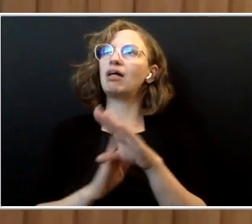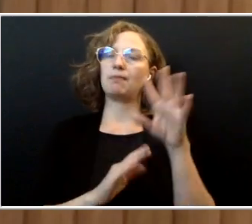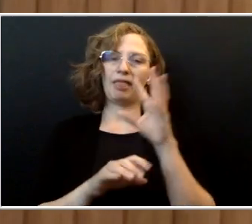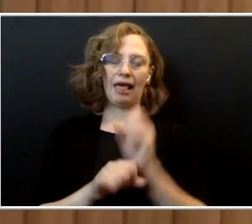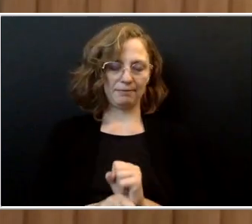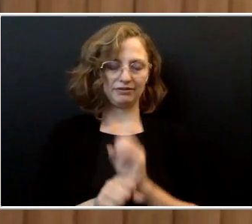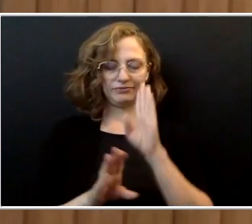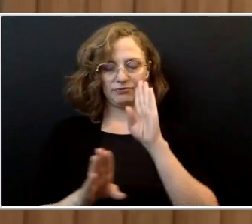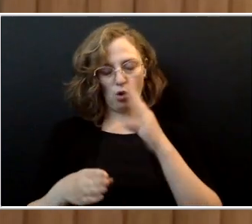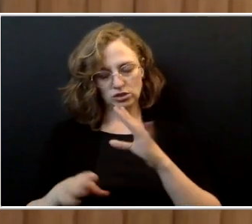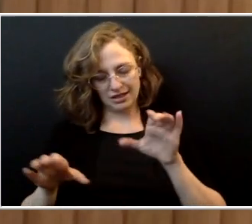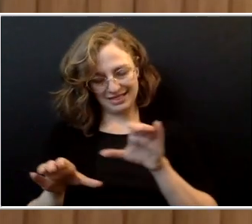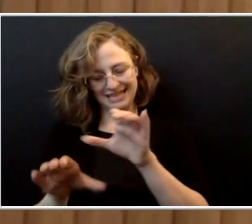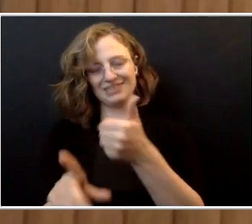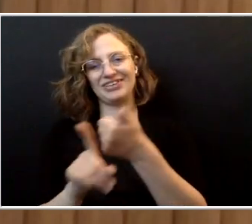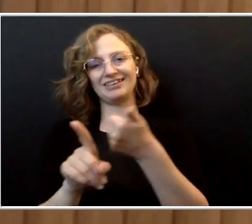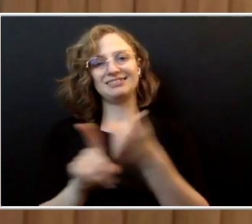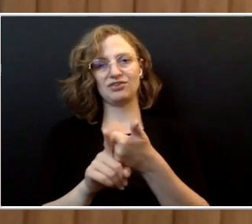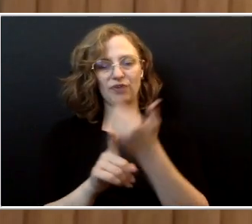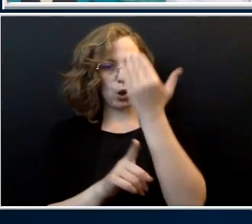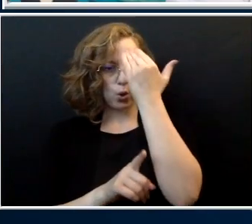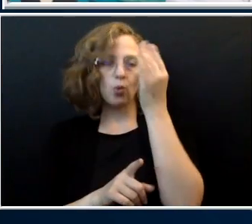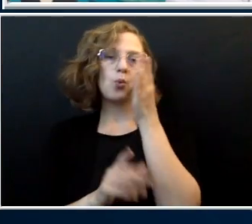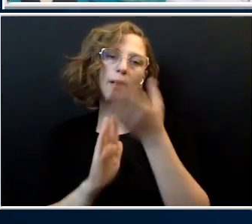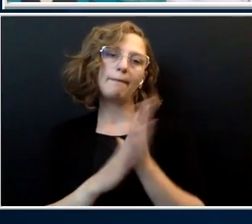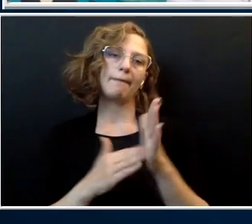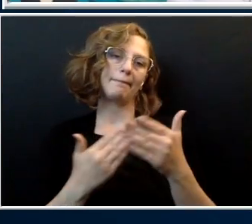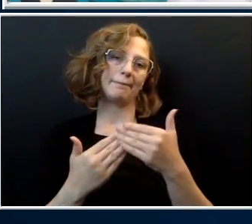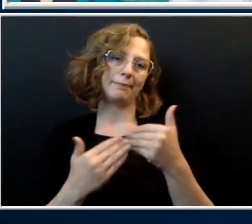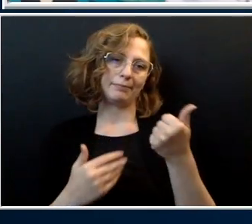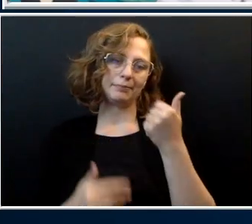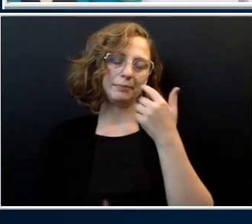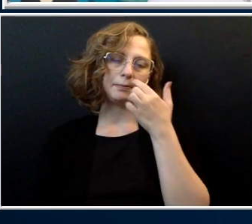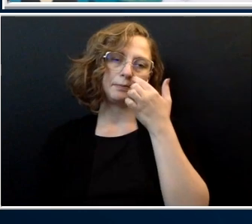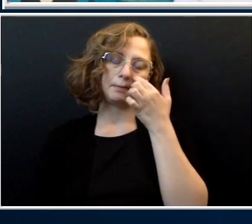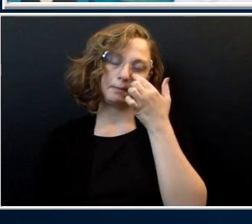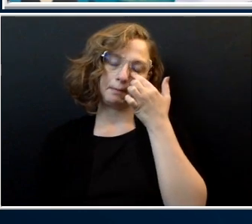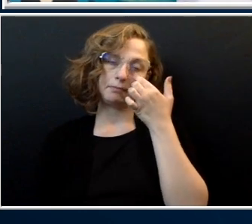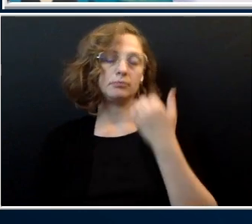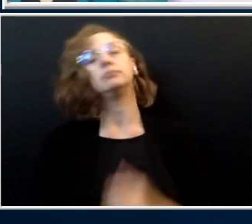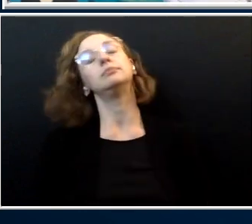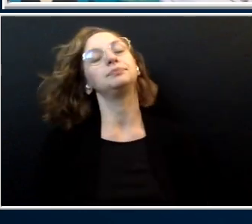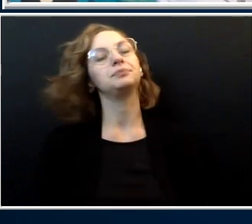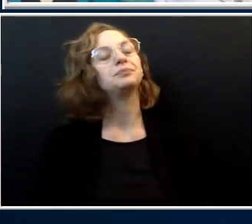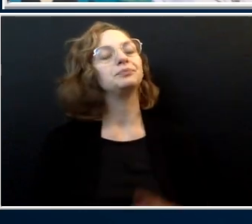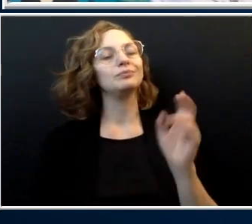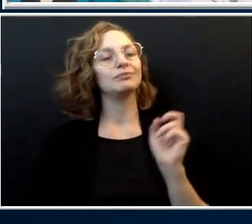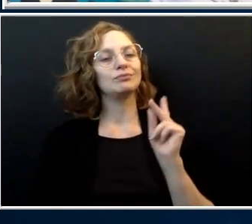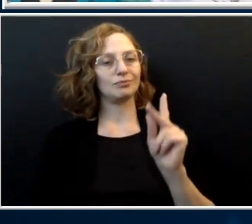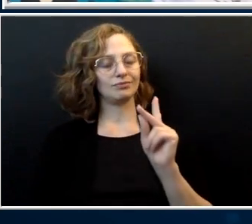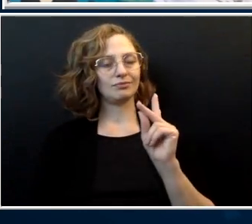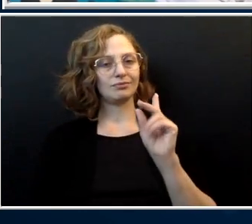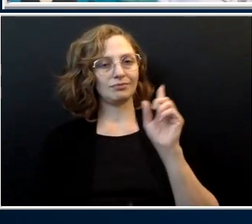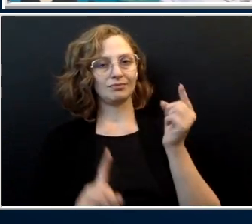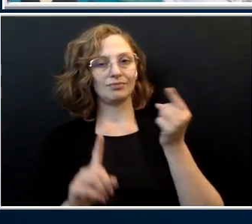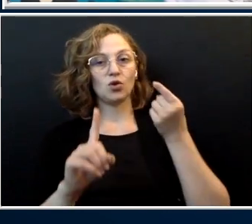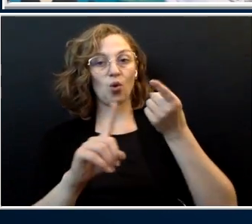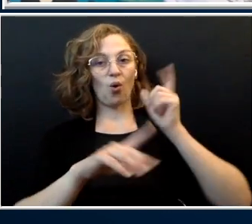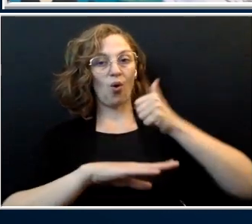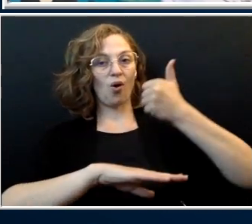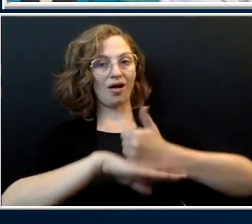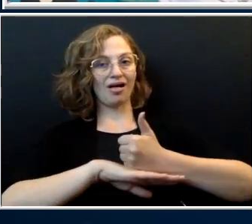that over time that does get easier? All right, so when someone sets a goal for themselves, there's a widely used